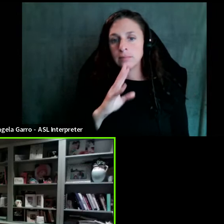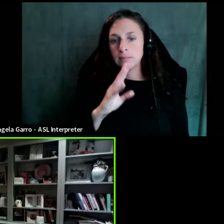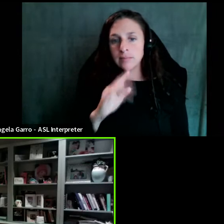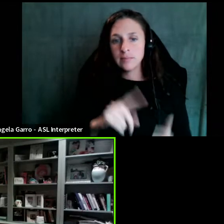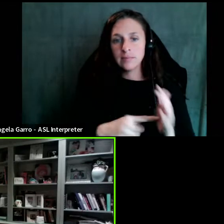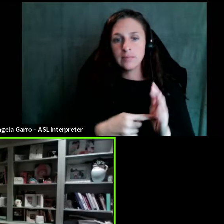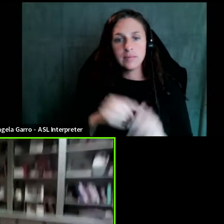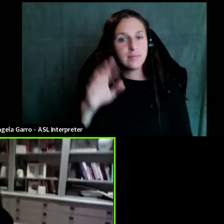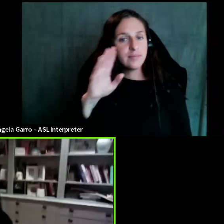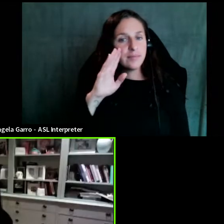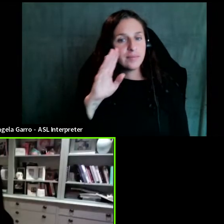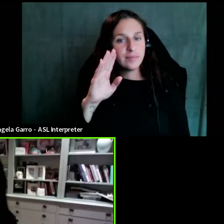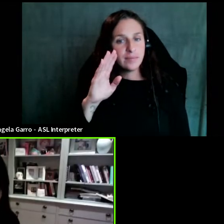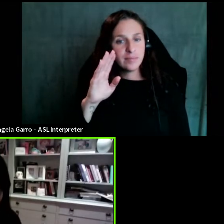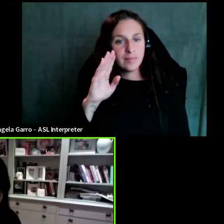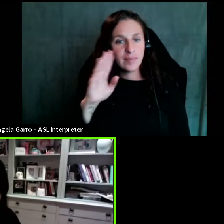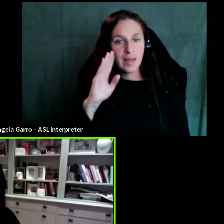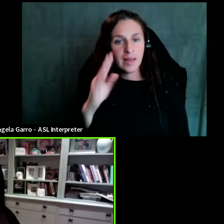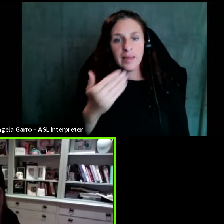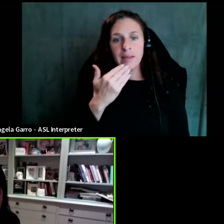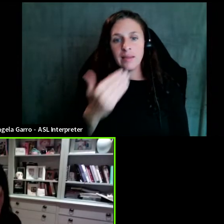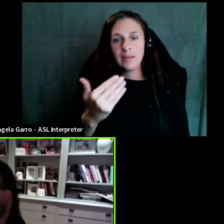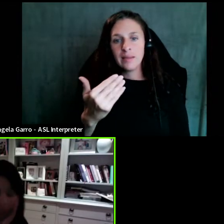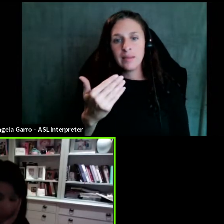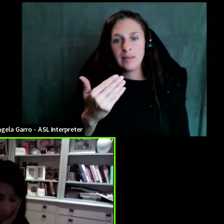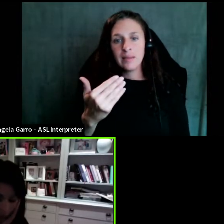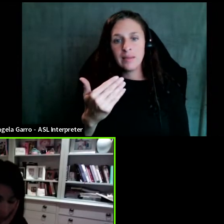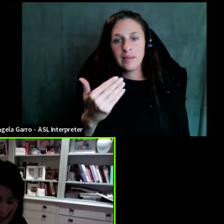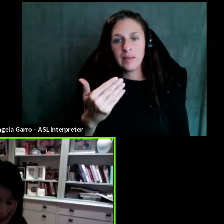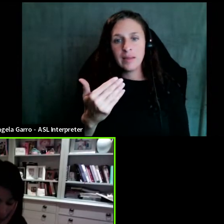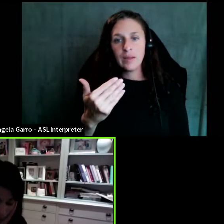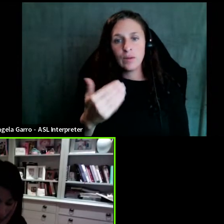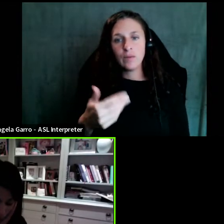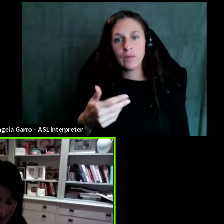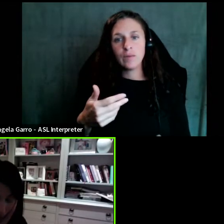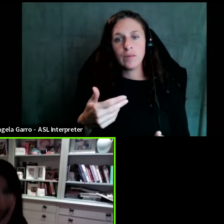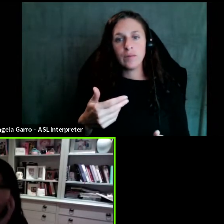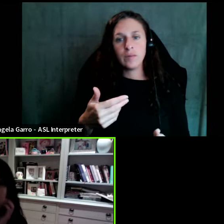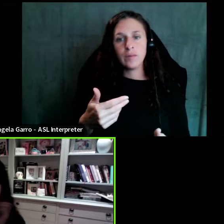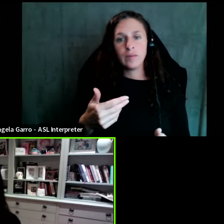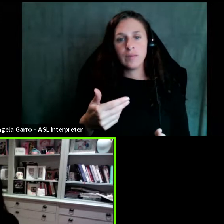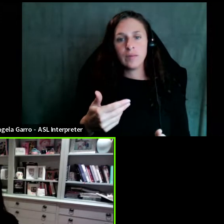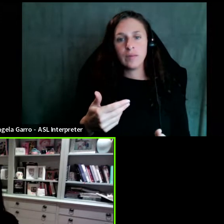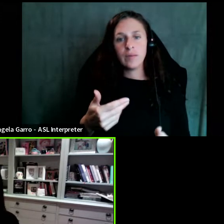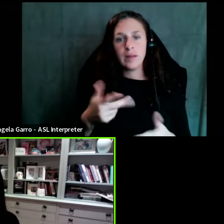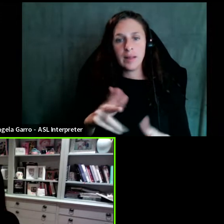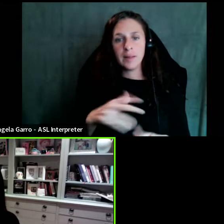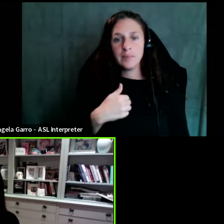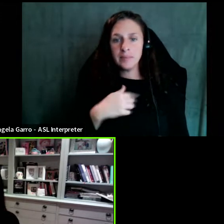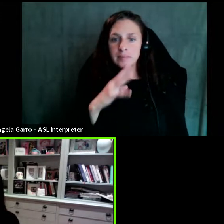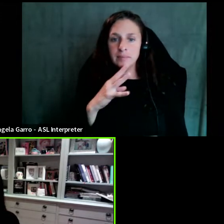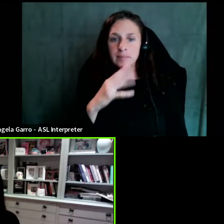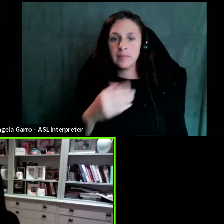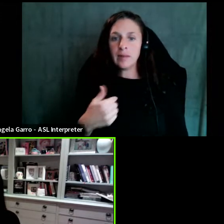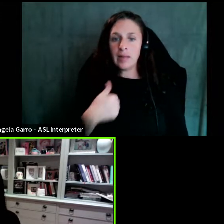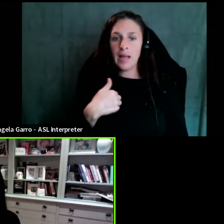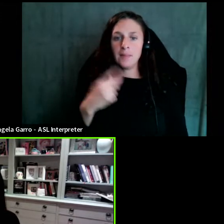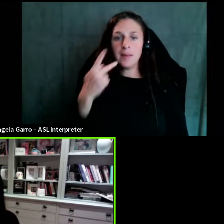Hi, thank you for having me. I want to say I'm a parent within